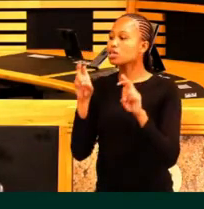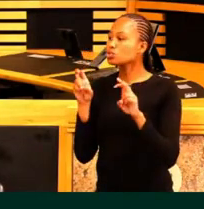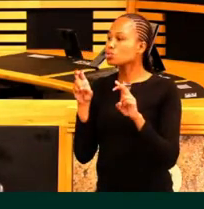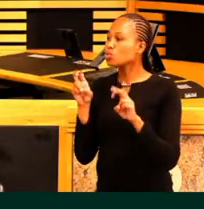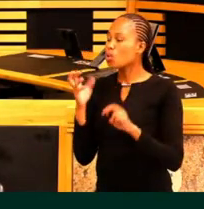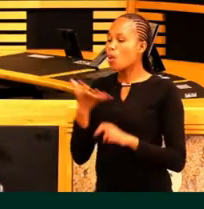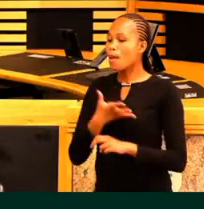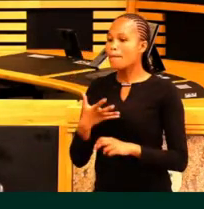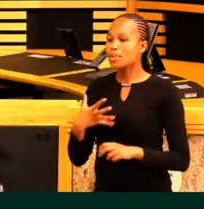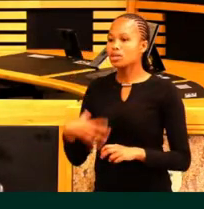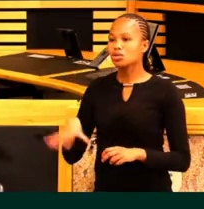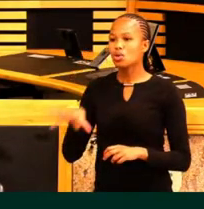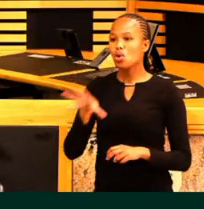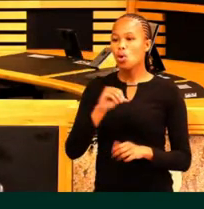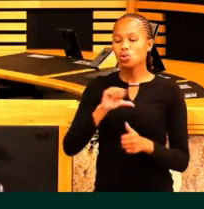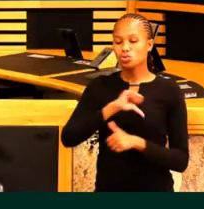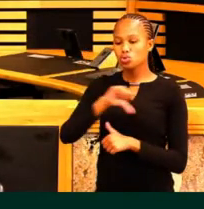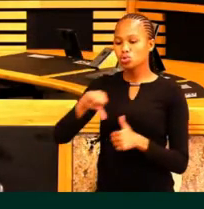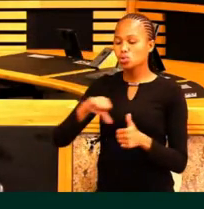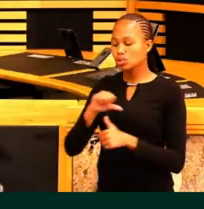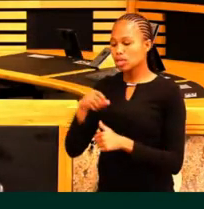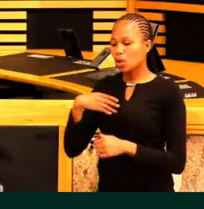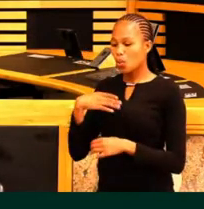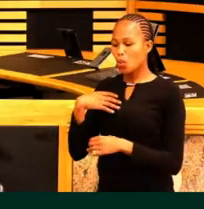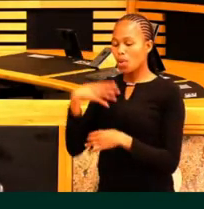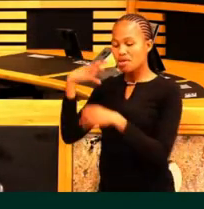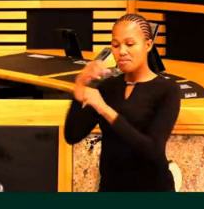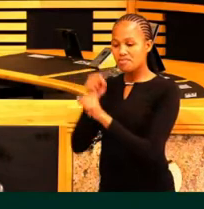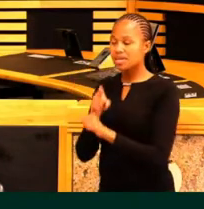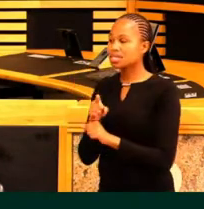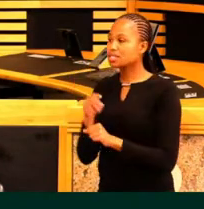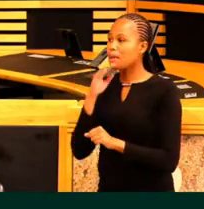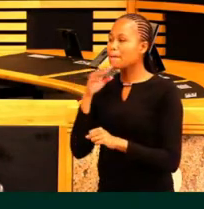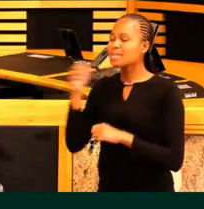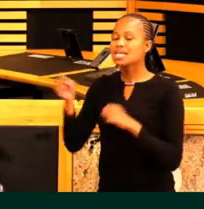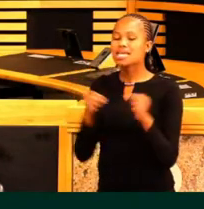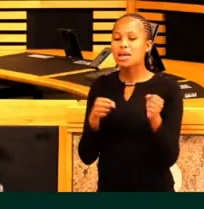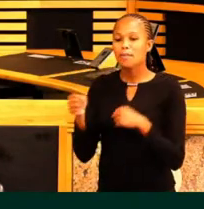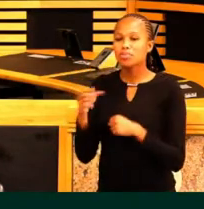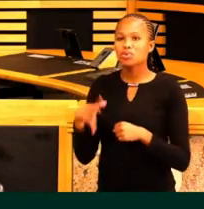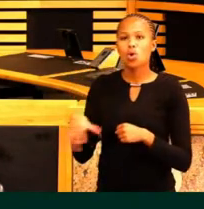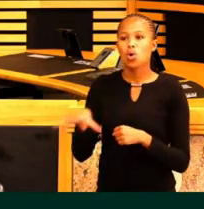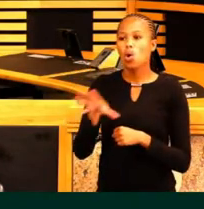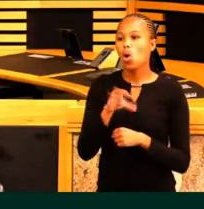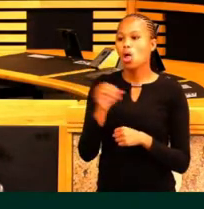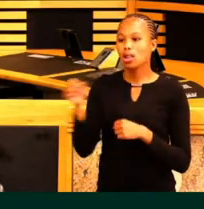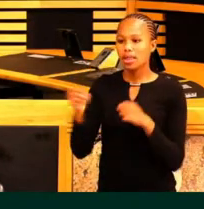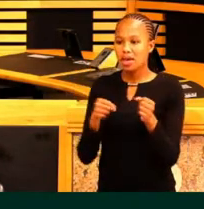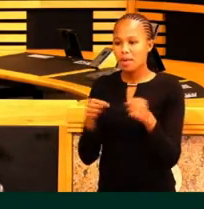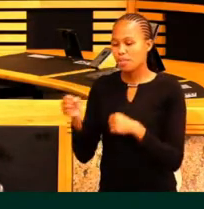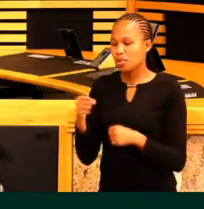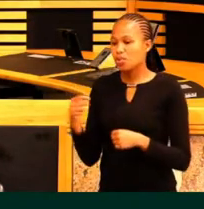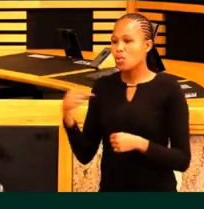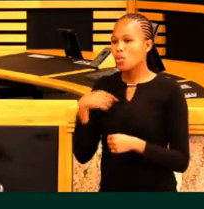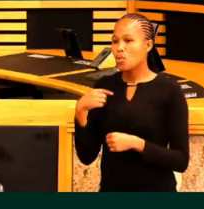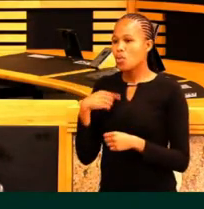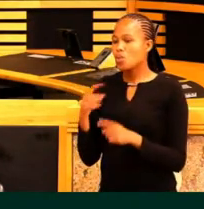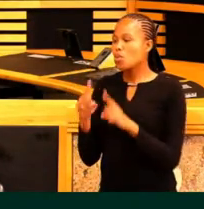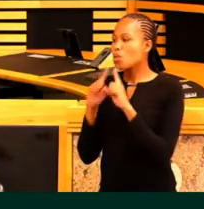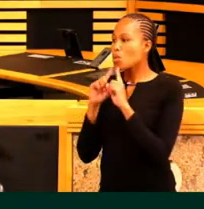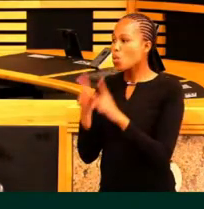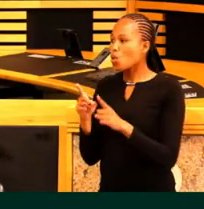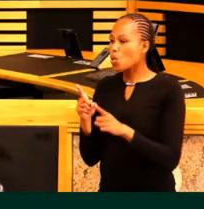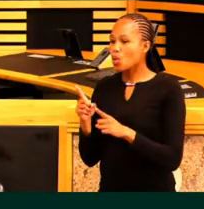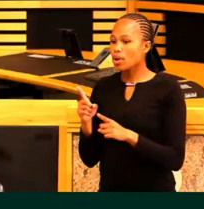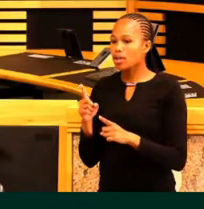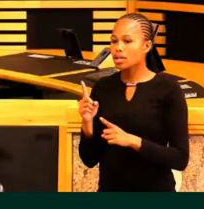of all social issues that are facing young people it's unemployment and we are calling for it to